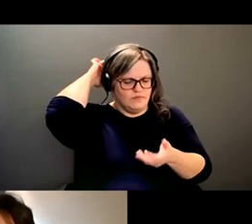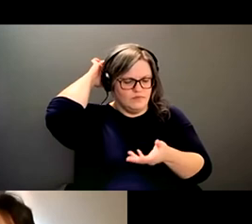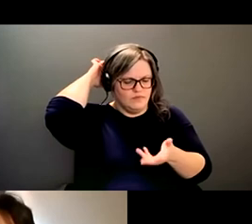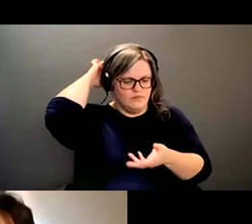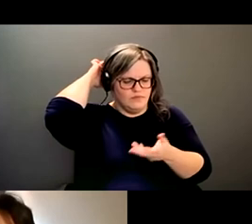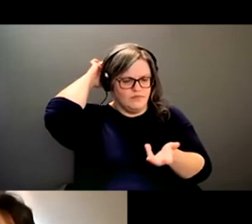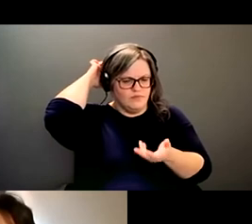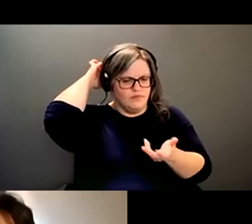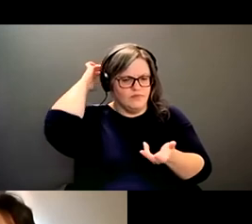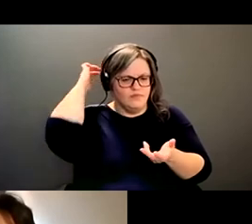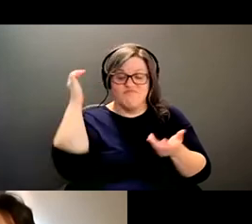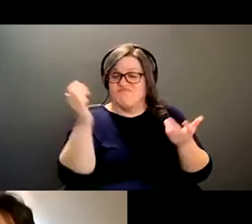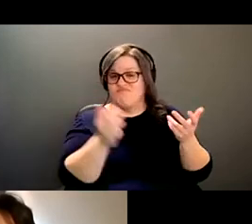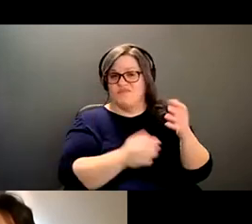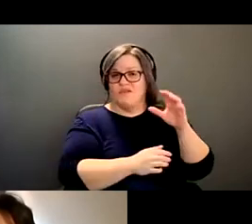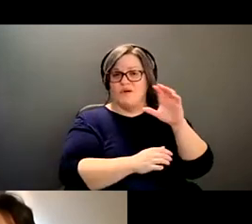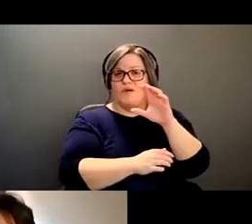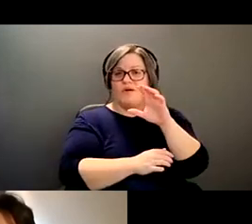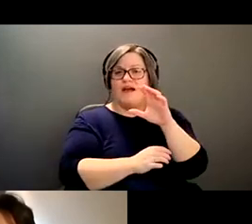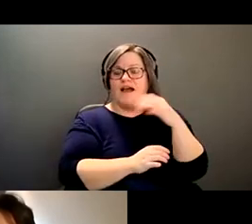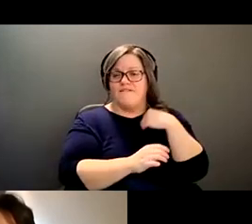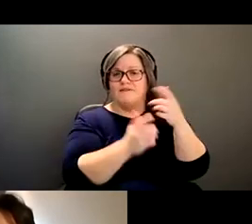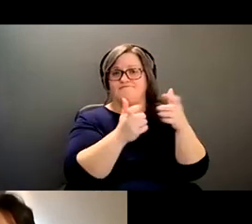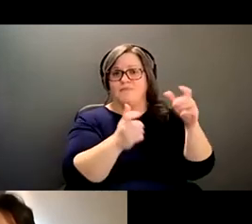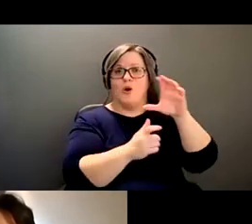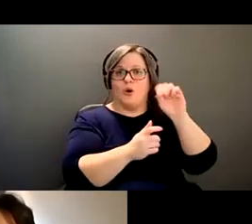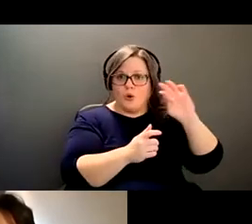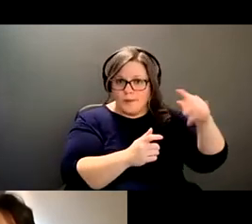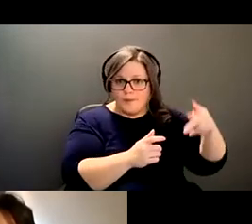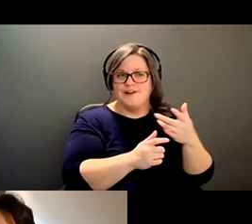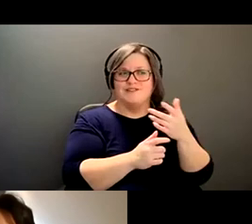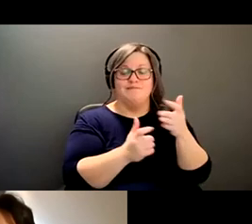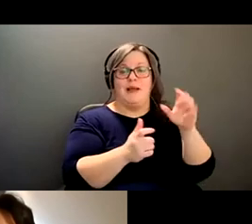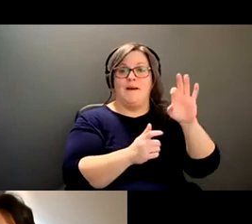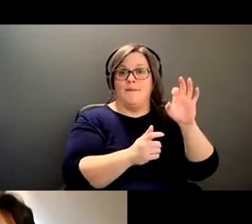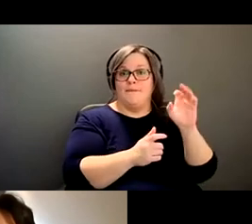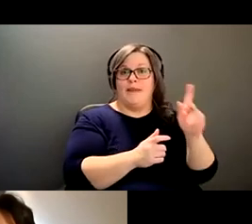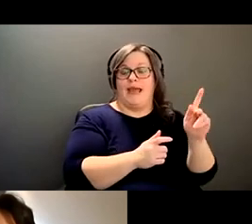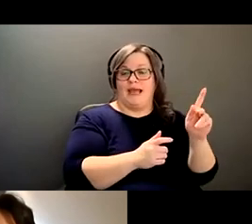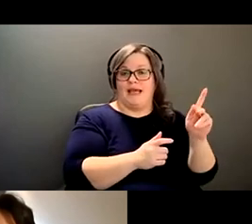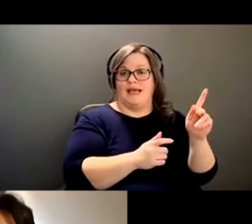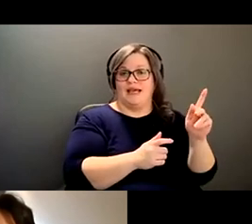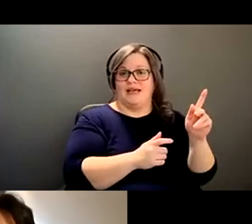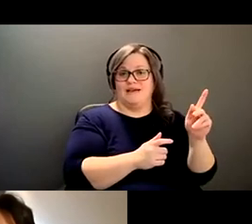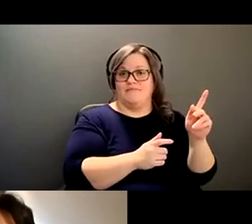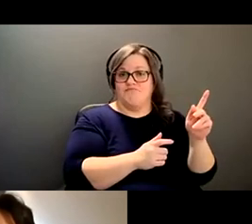are corporations, and you know what, banks that like, are they willing to let go of,